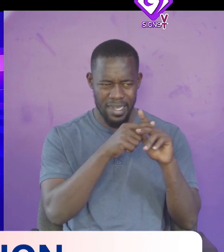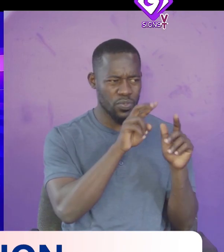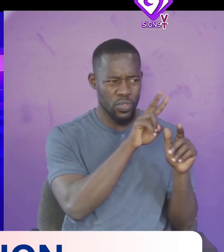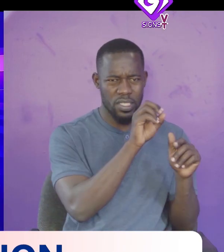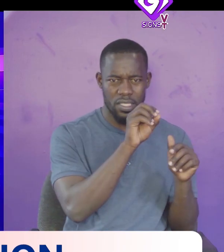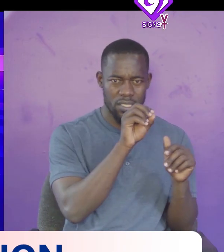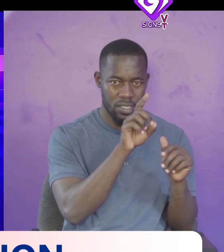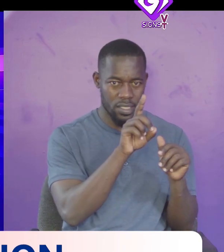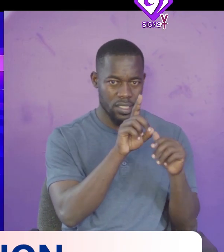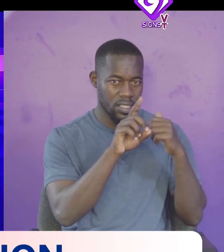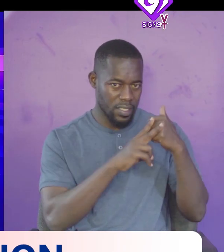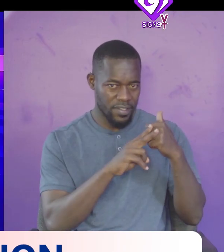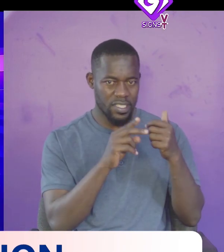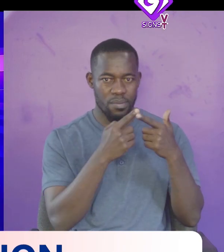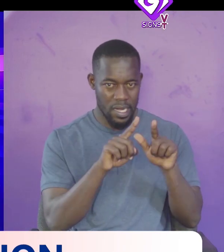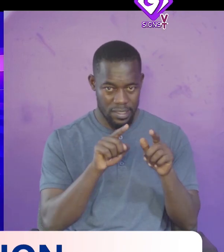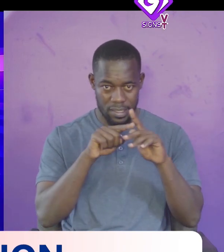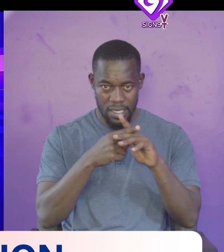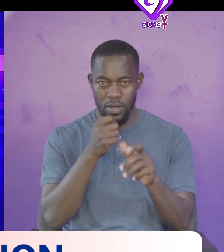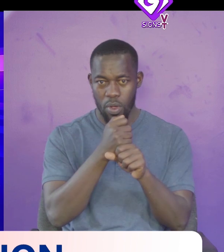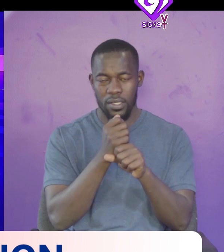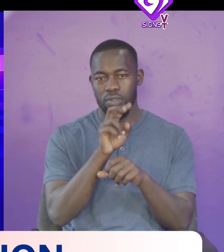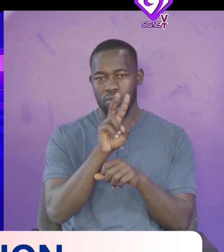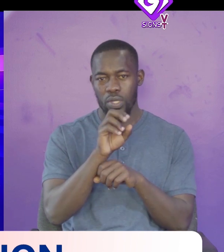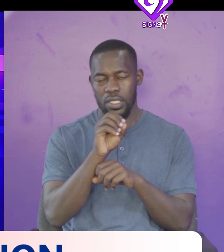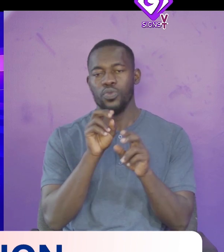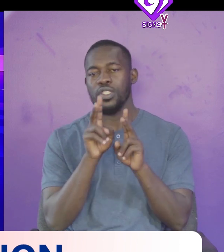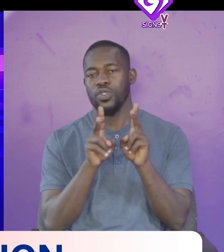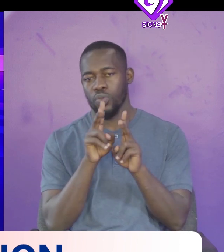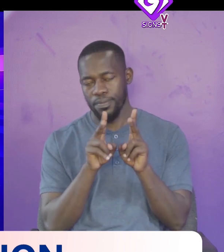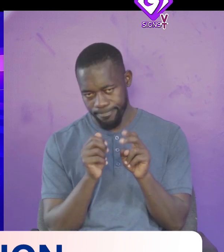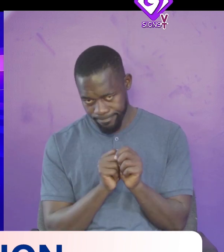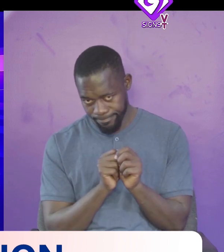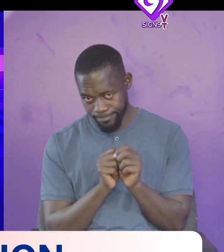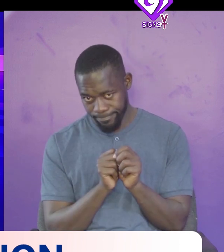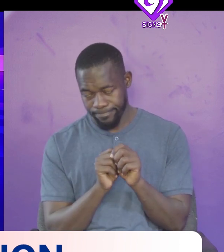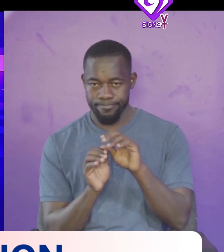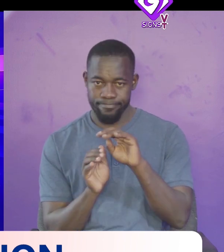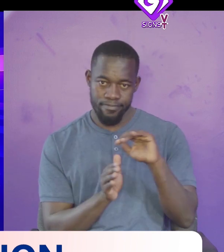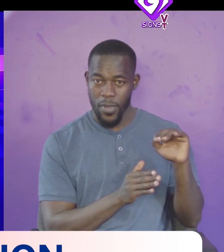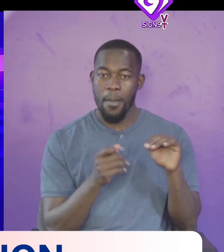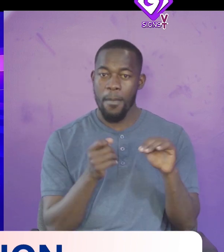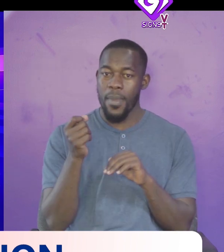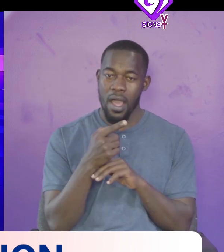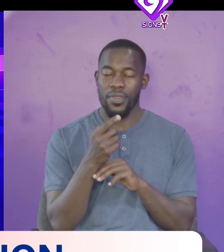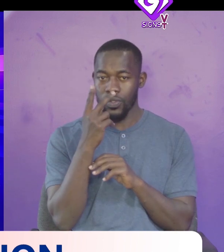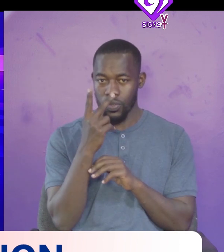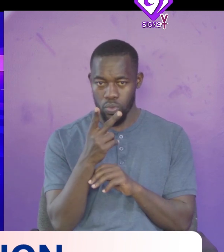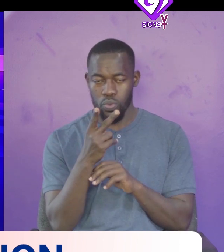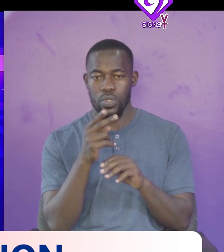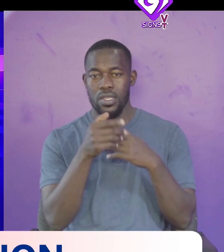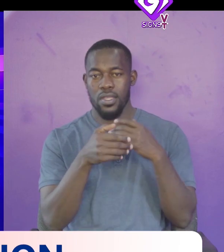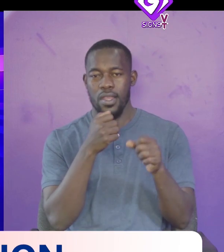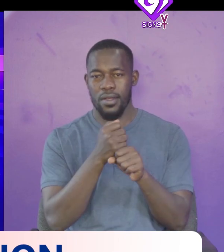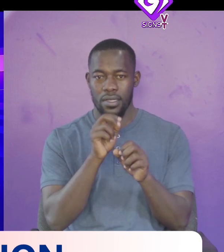for us in these circulars, what you call these circulars, in February of 2022. Right. And that